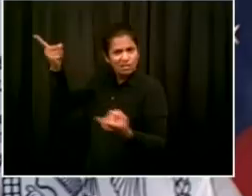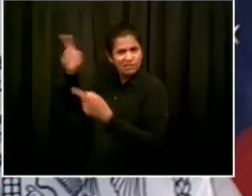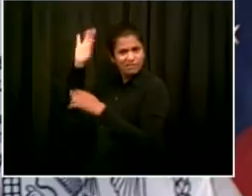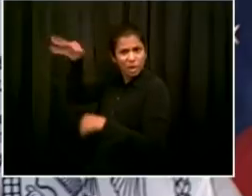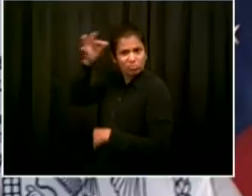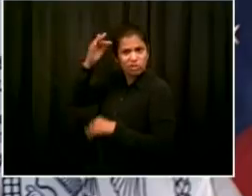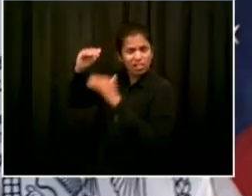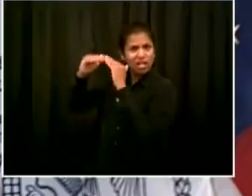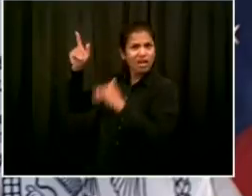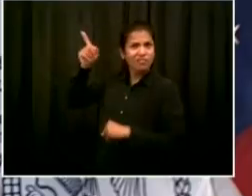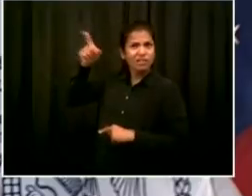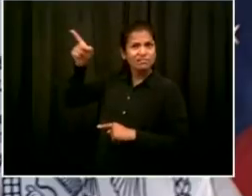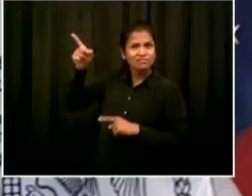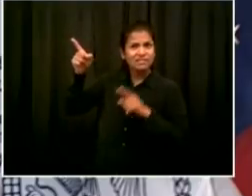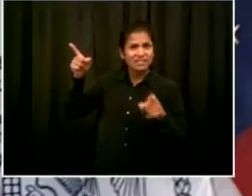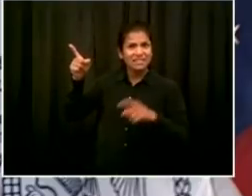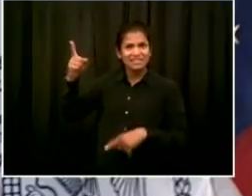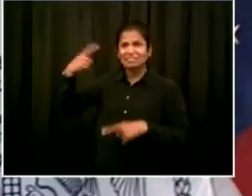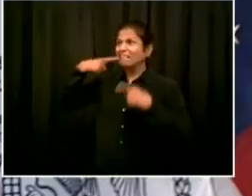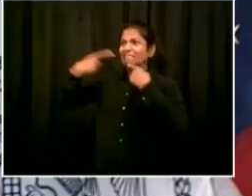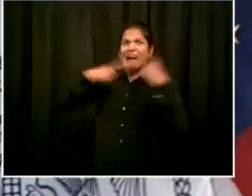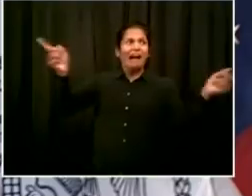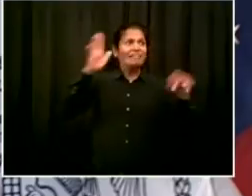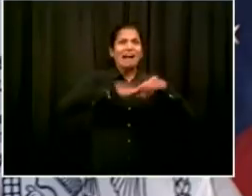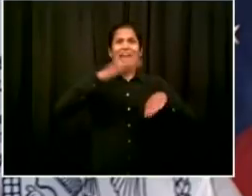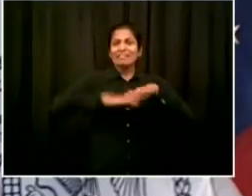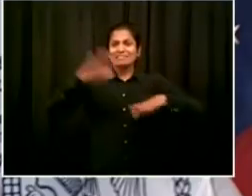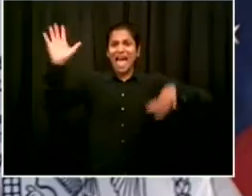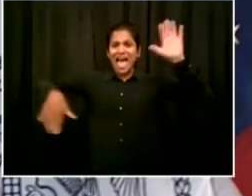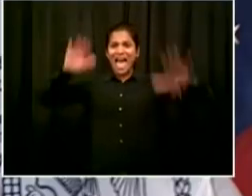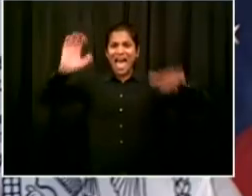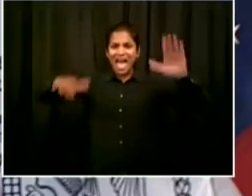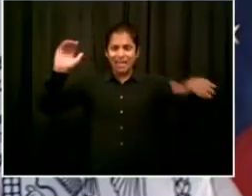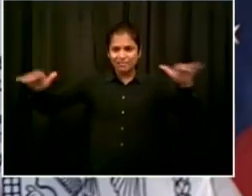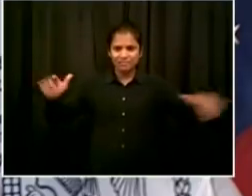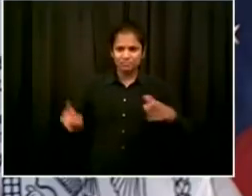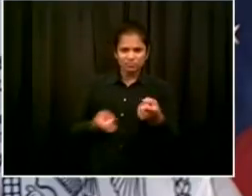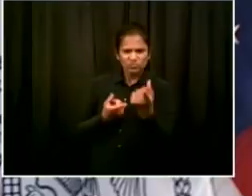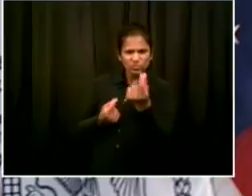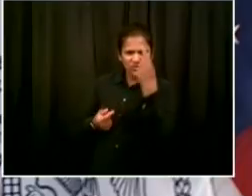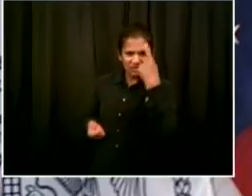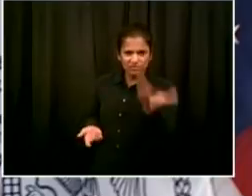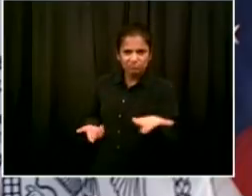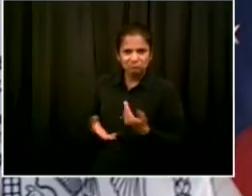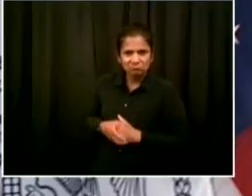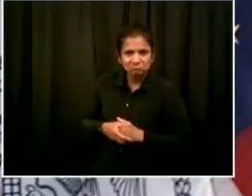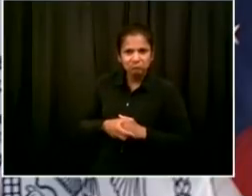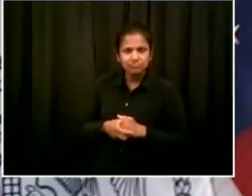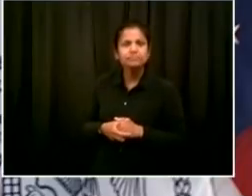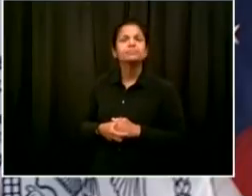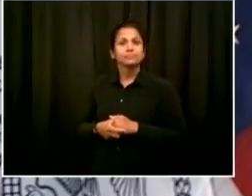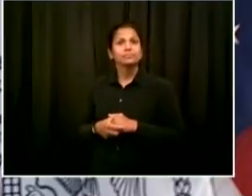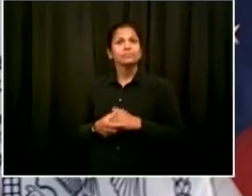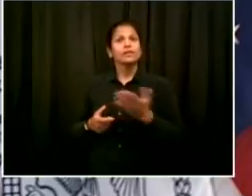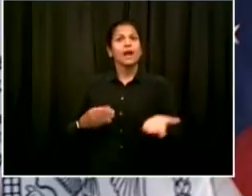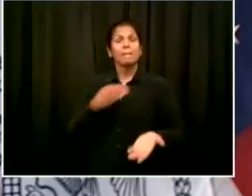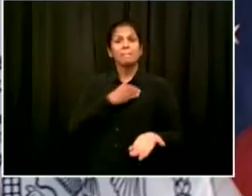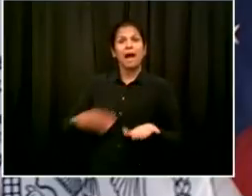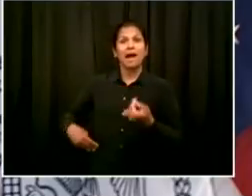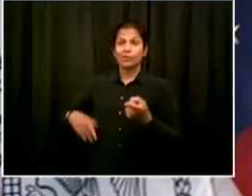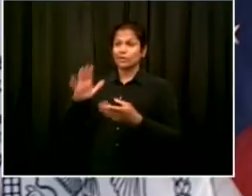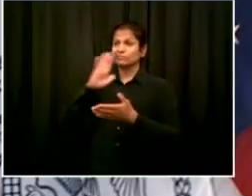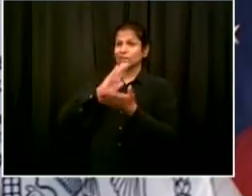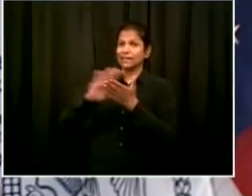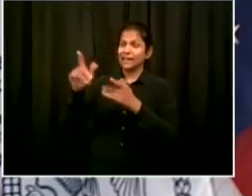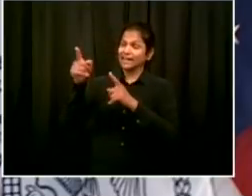sir, are a diplomat to call that evolution. I think 5 months later is way too late. Look,